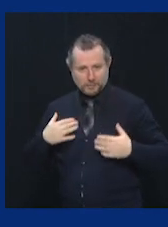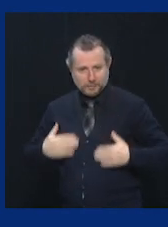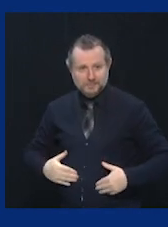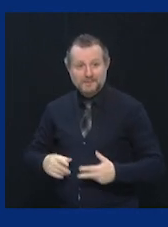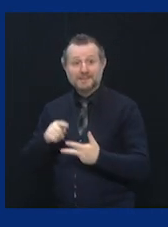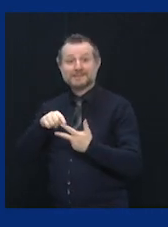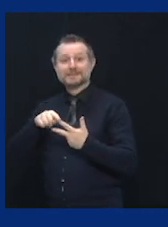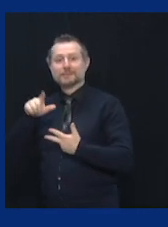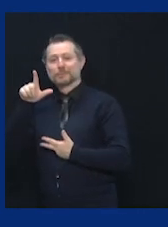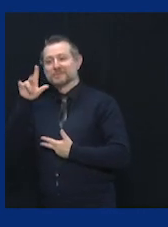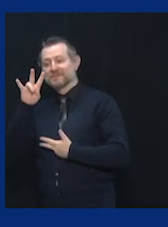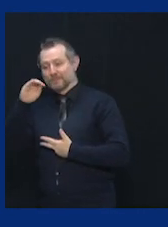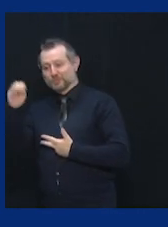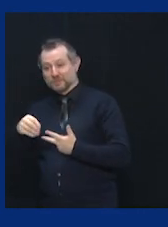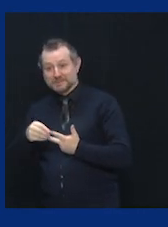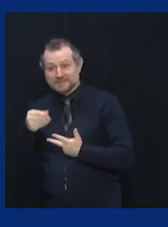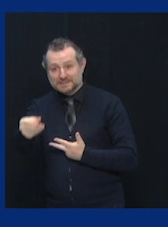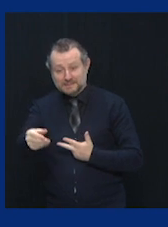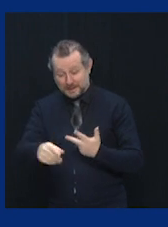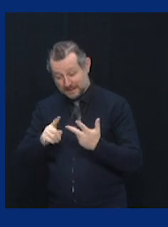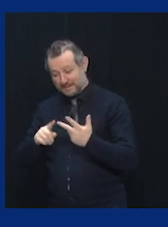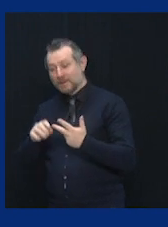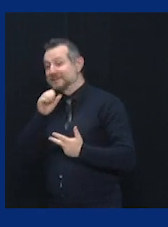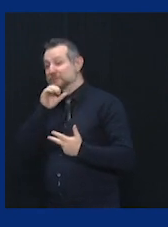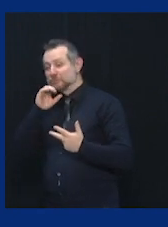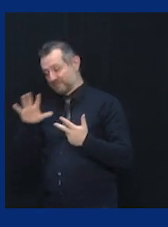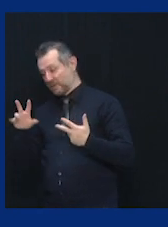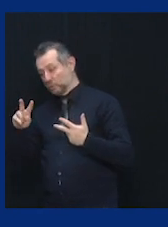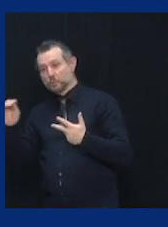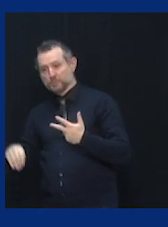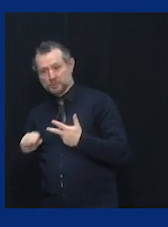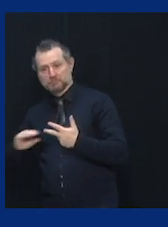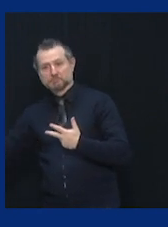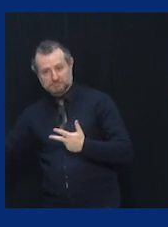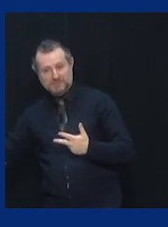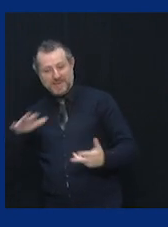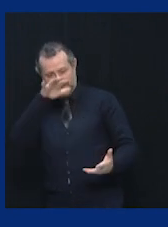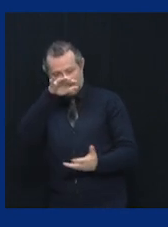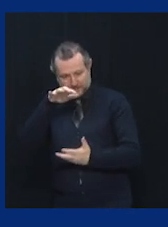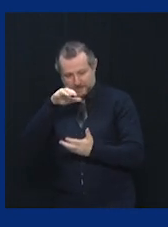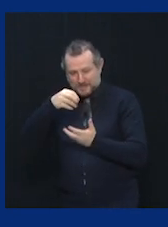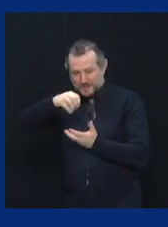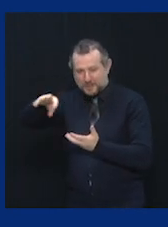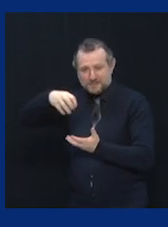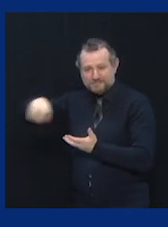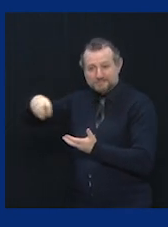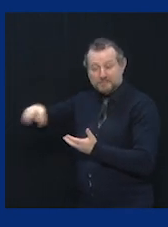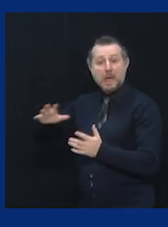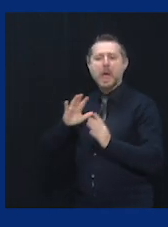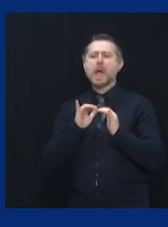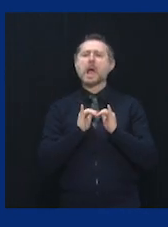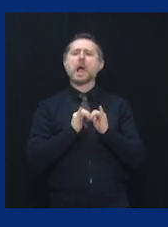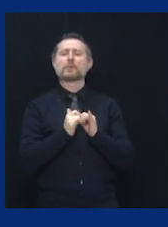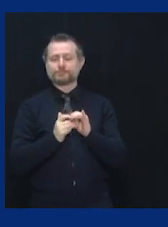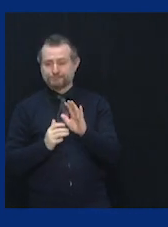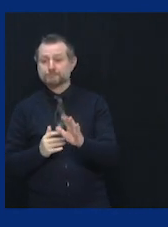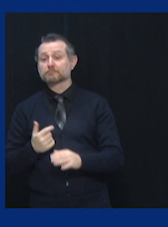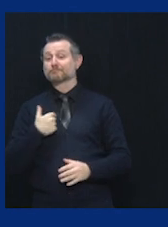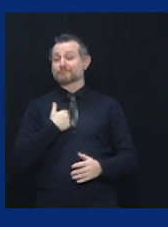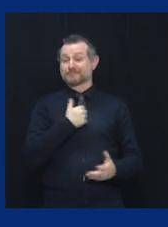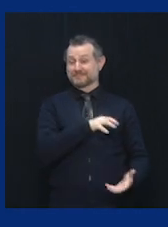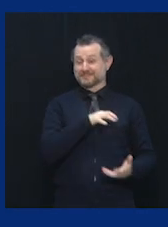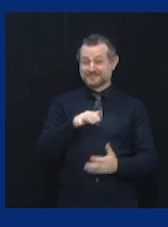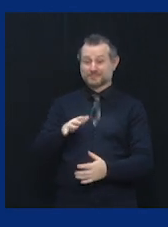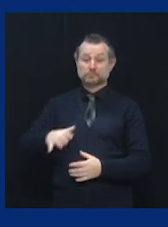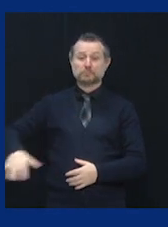workers, 52% goes to 65 plus. The way we do that is by giving it to providers